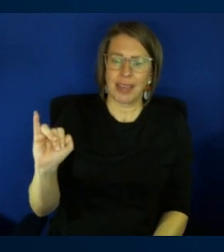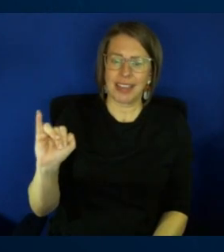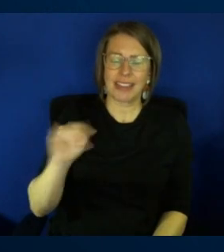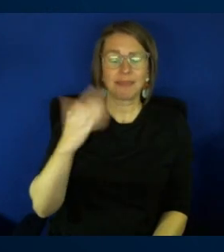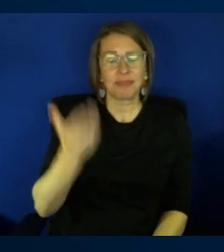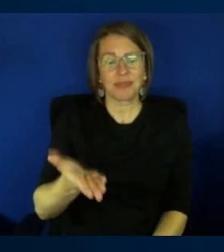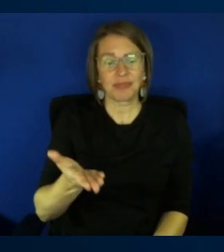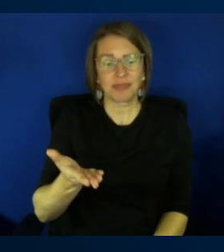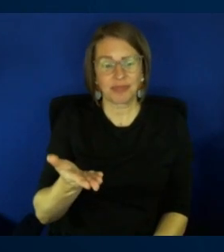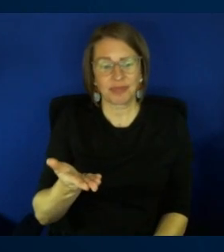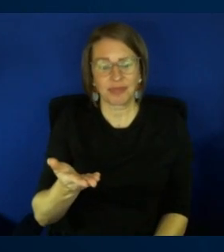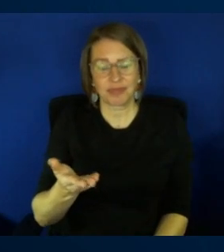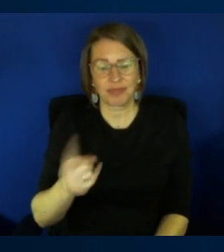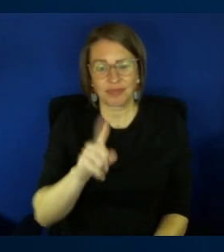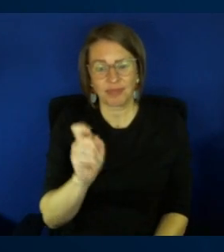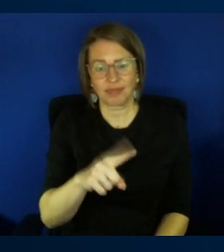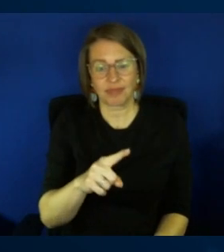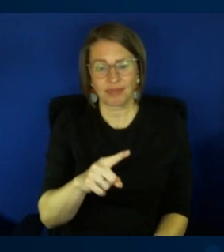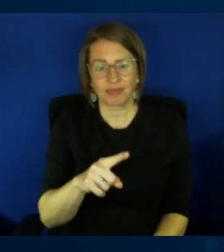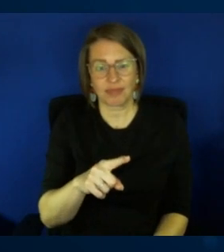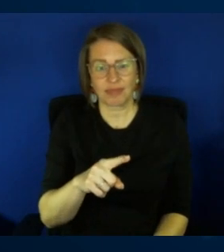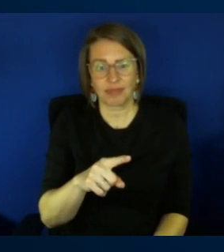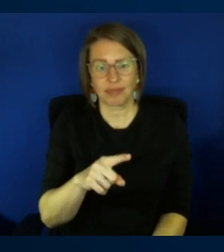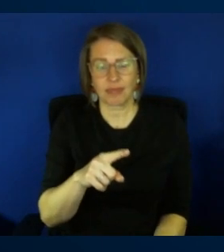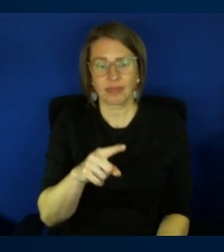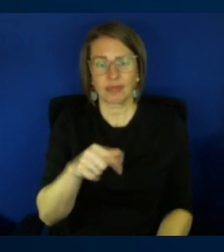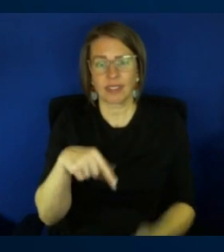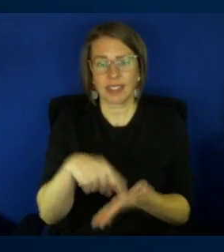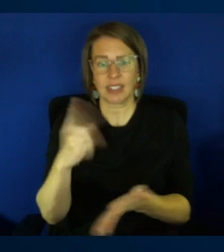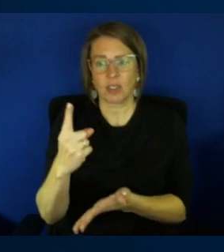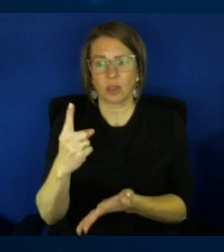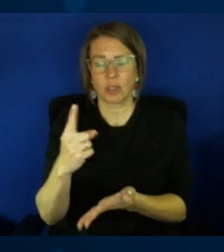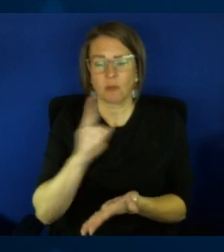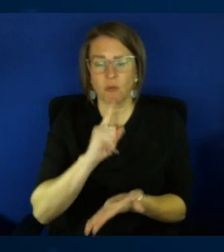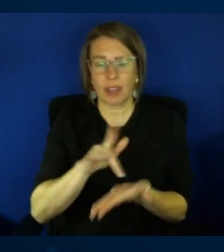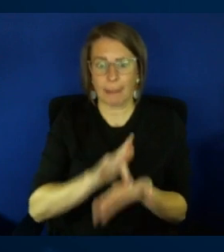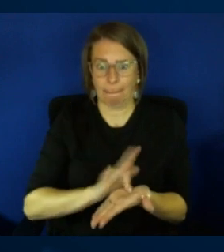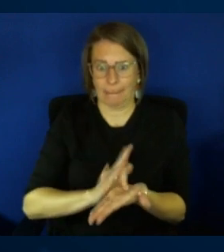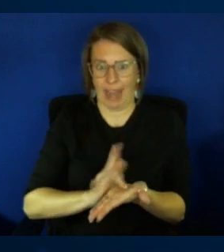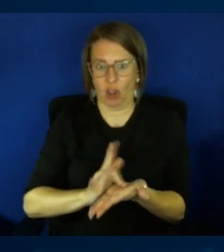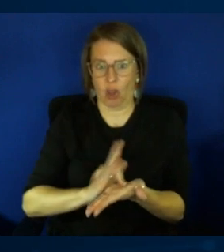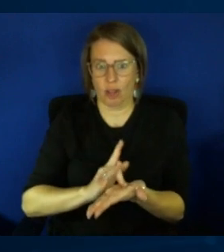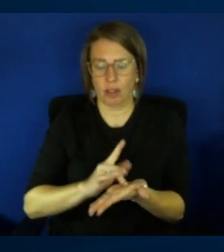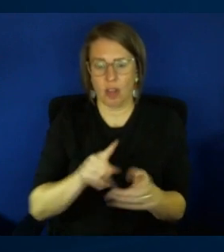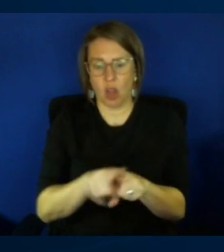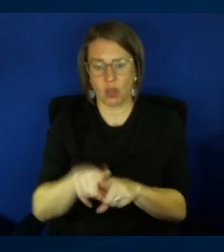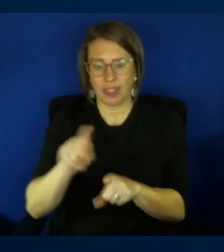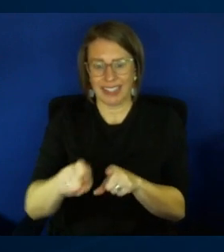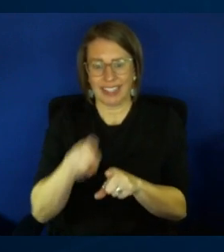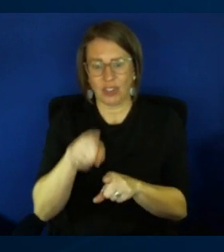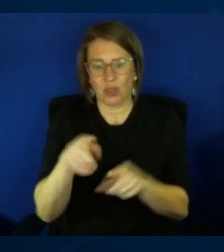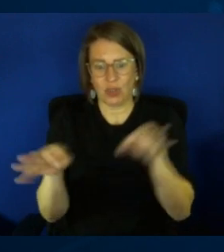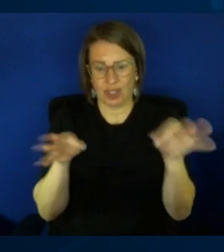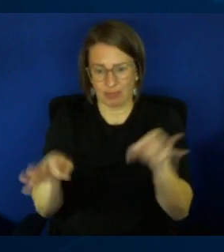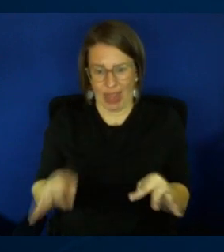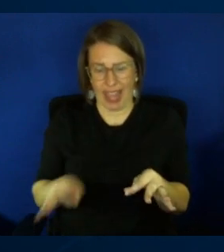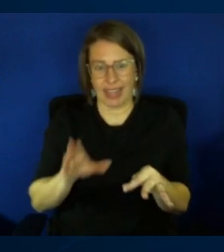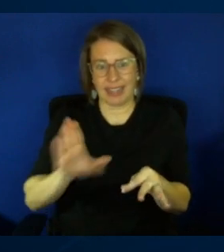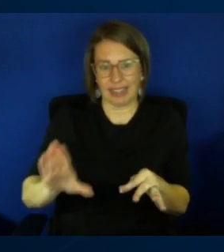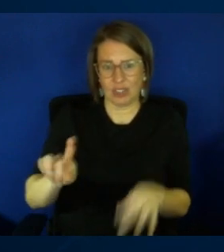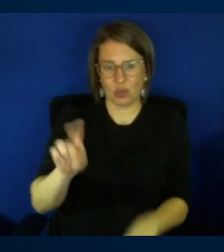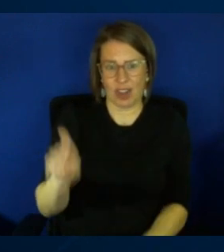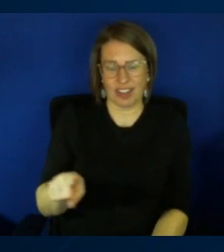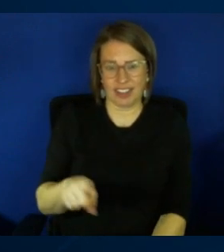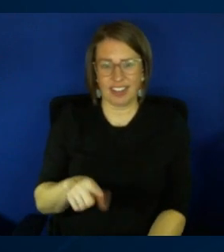Another question from Yen Liang. Now this one is very medical, so we're also going to need you to explain his question, you'll